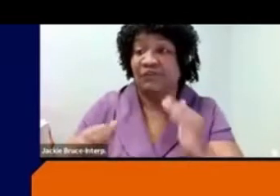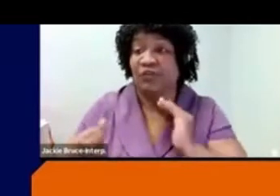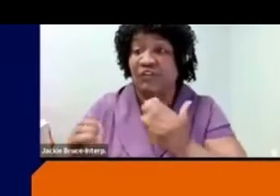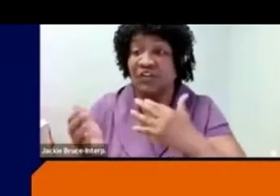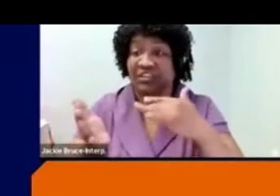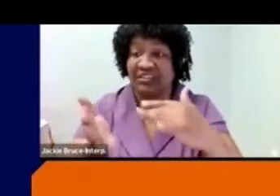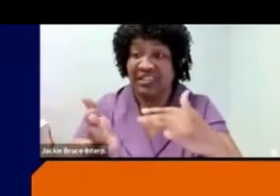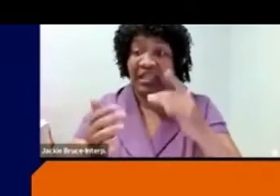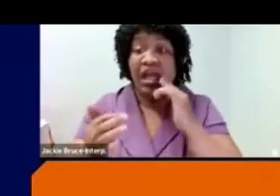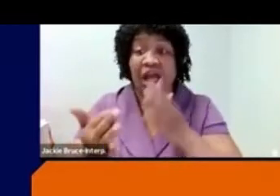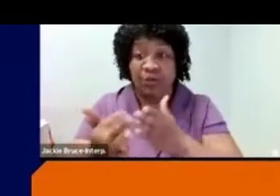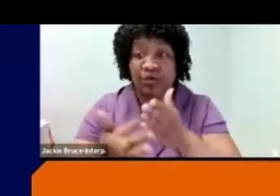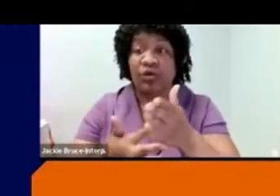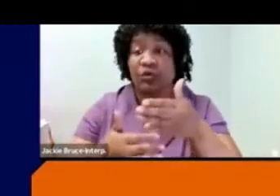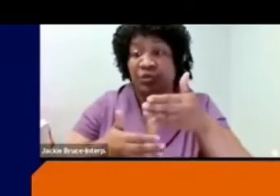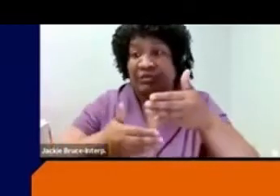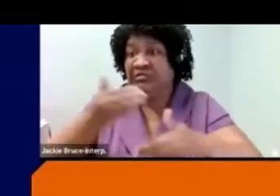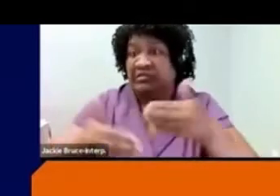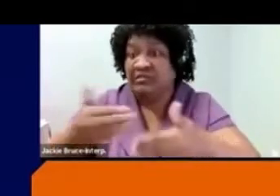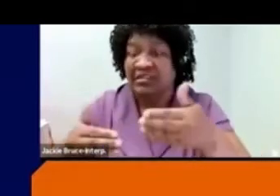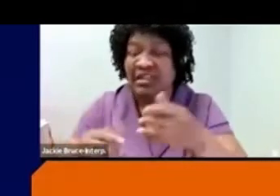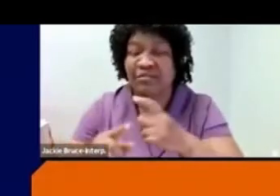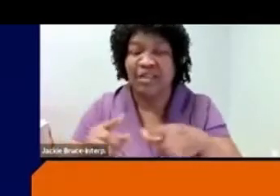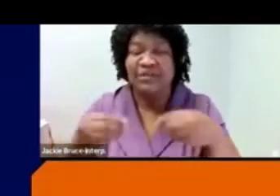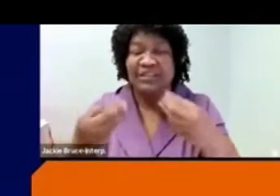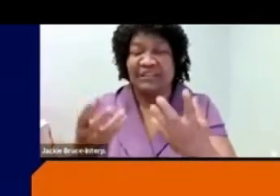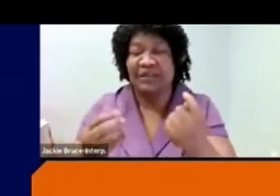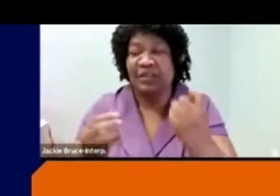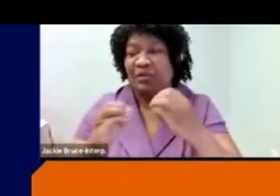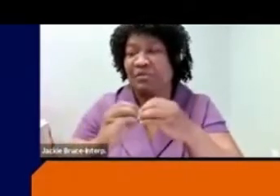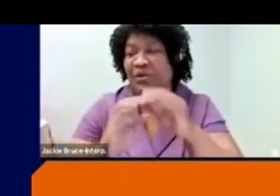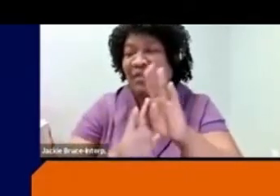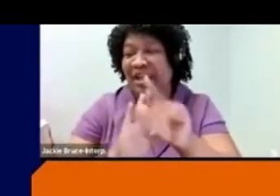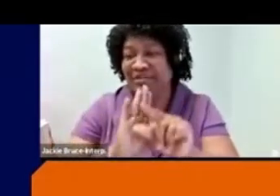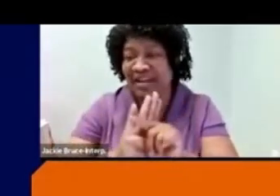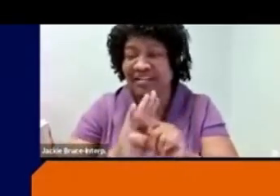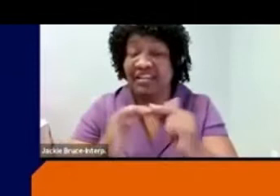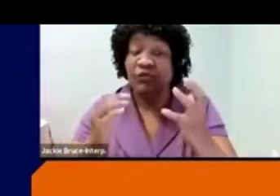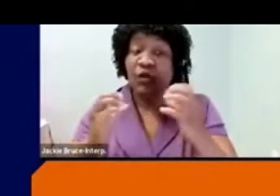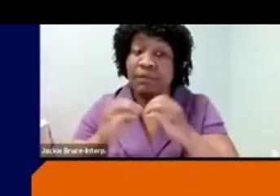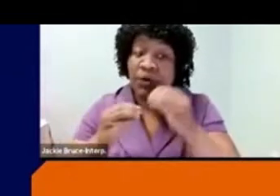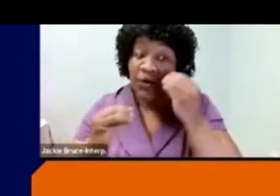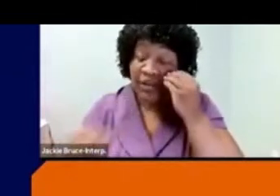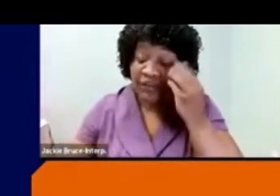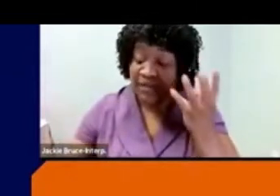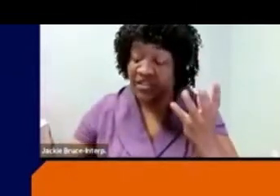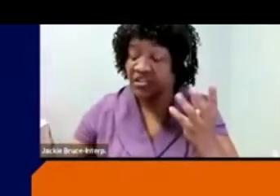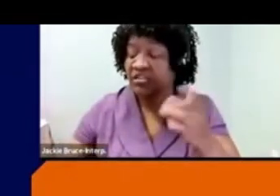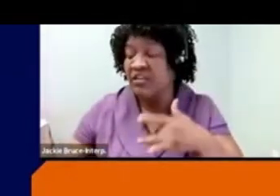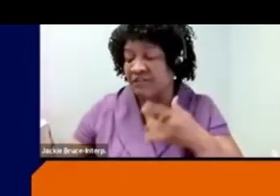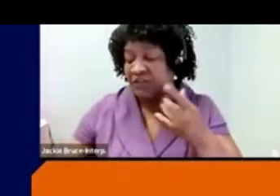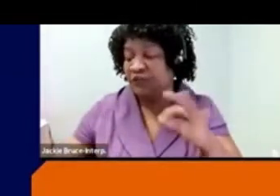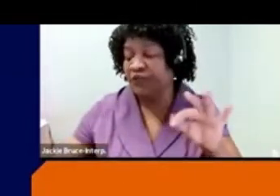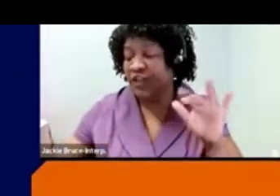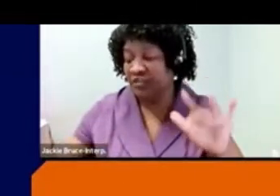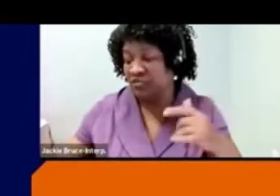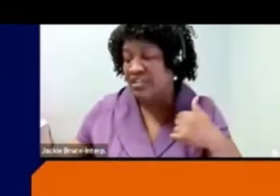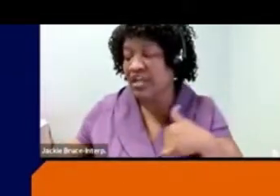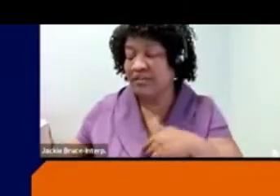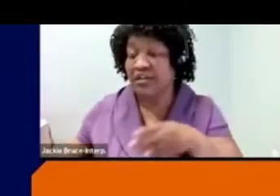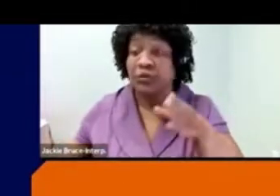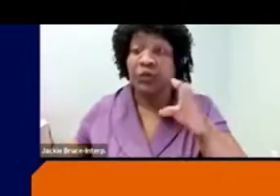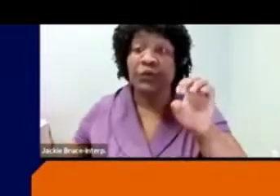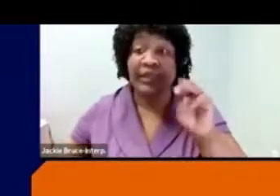and I will go through these quickly, but just wanted to give you a little bit of background. If you want more information on what these studies, feel free to reach out to me via